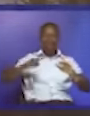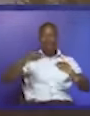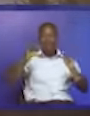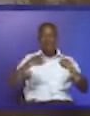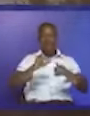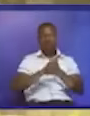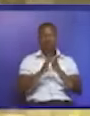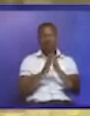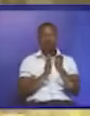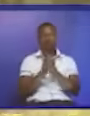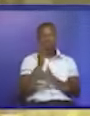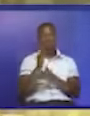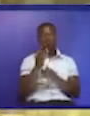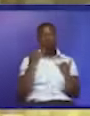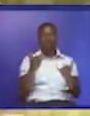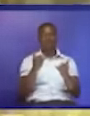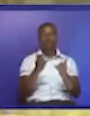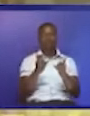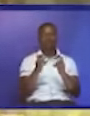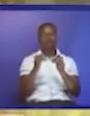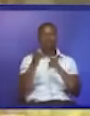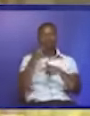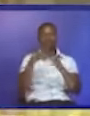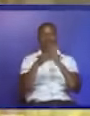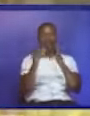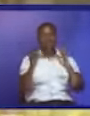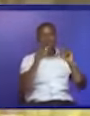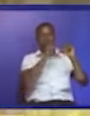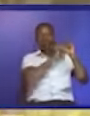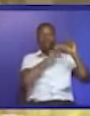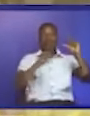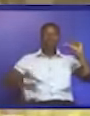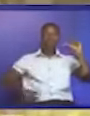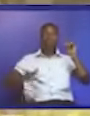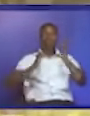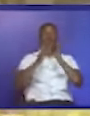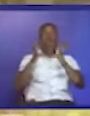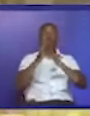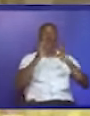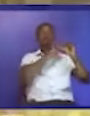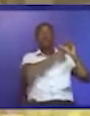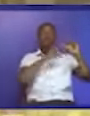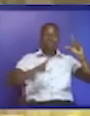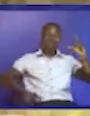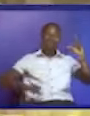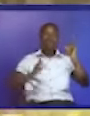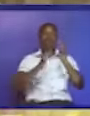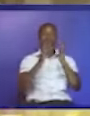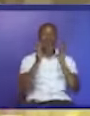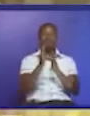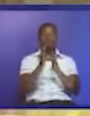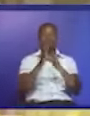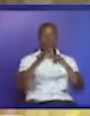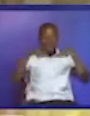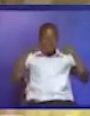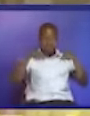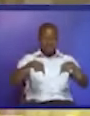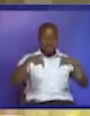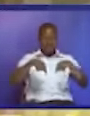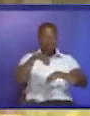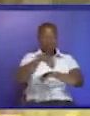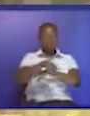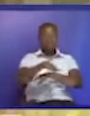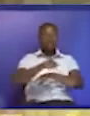Jesus. Say after me, Lord Jesus. One more time, as loud as you can. Say, Lord Jesus, tonight